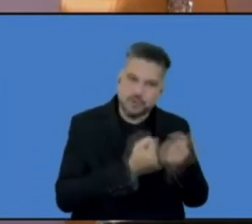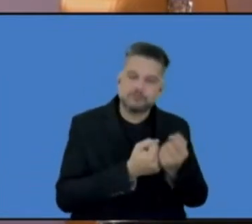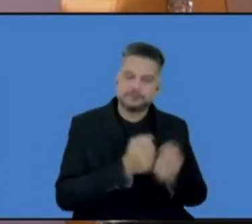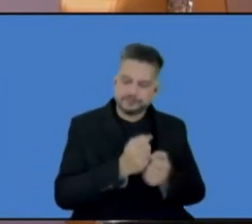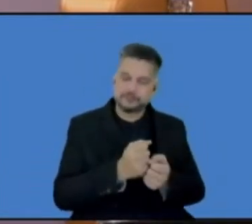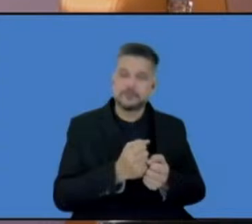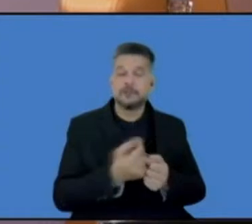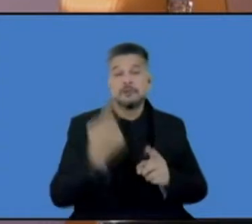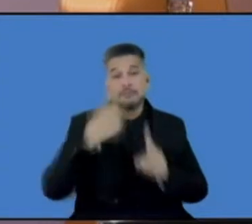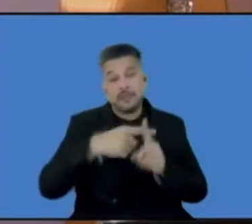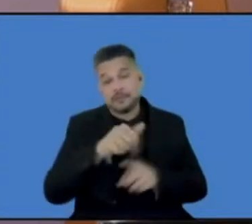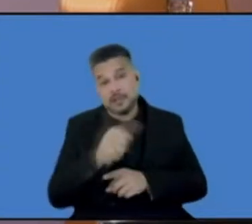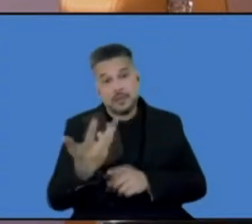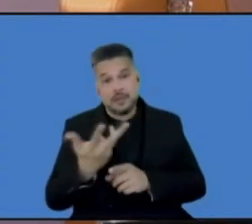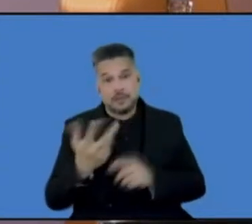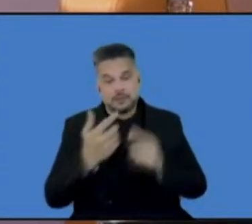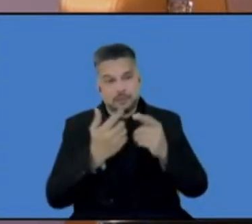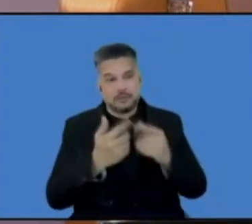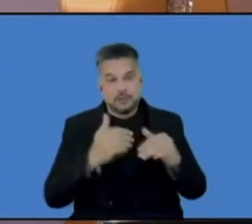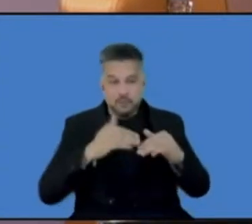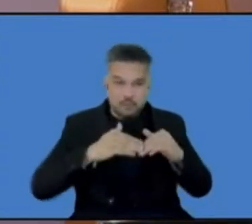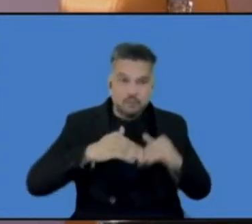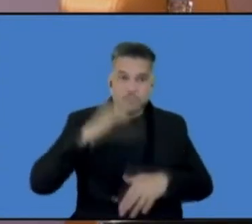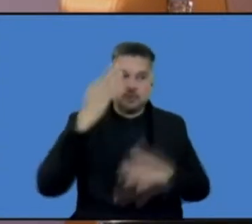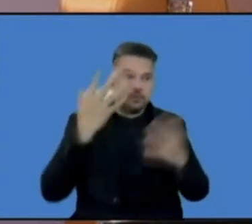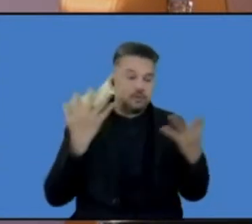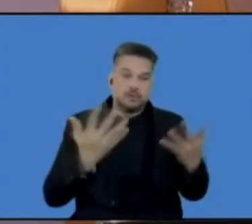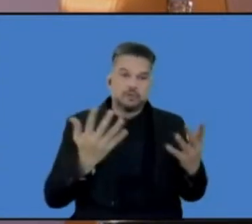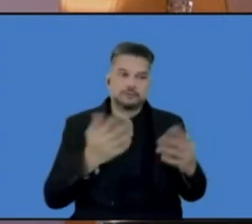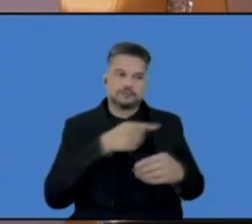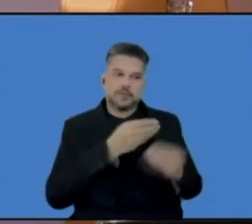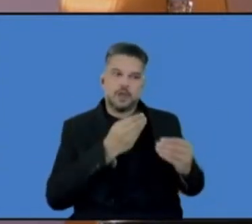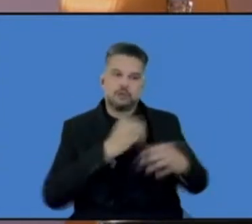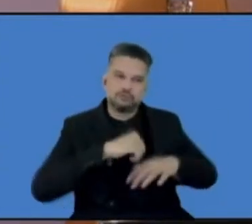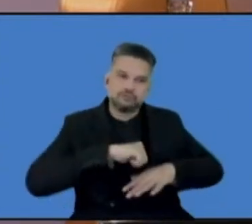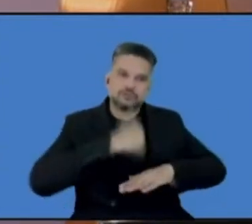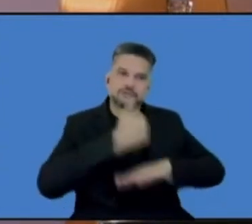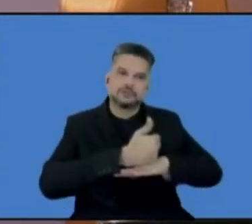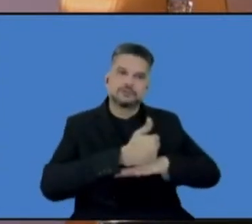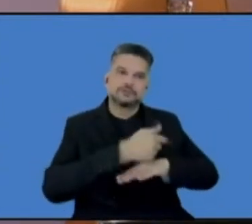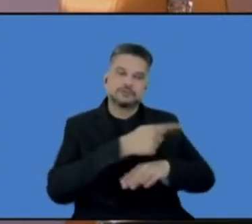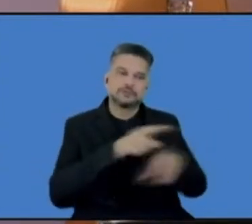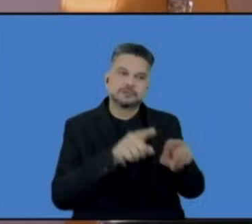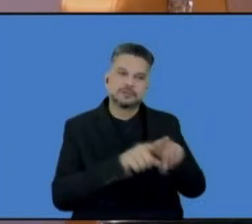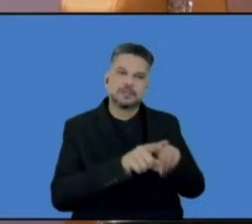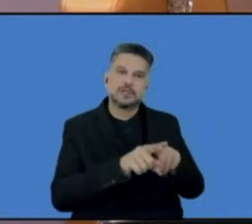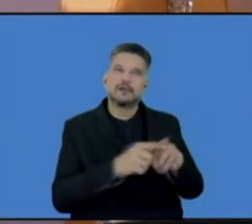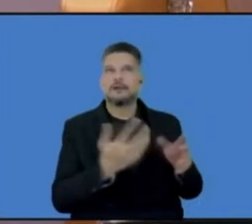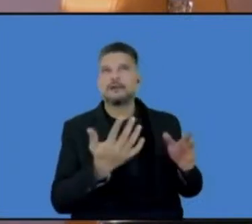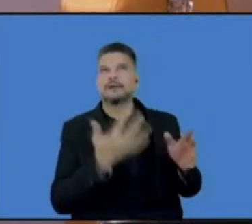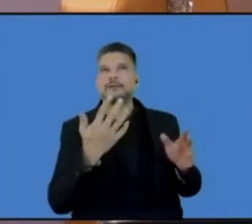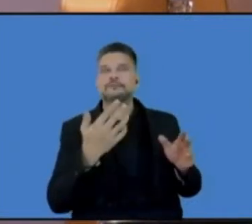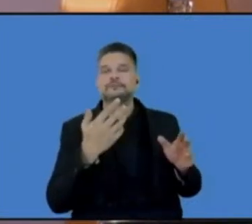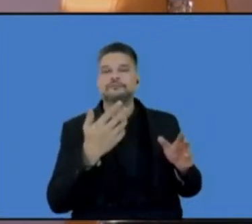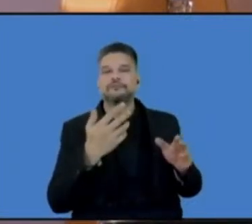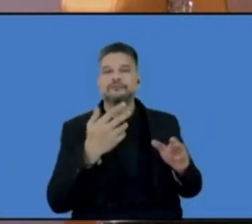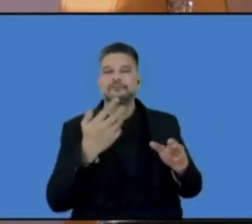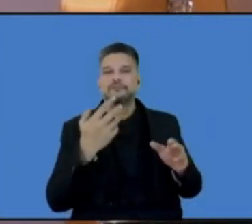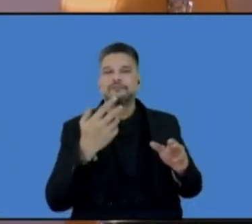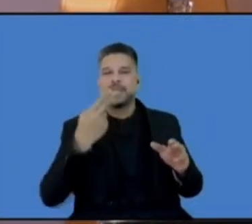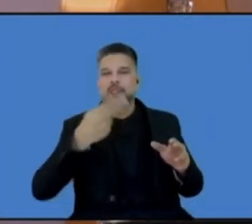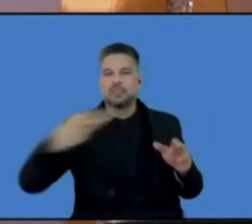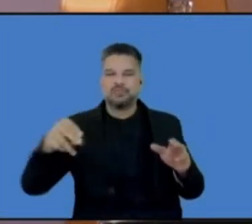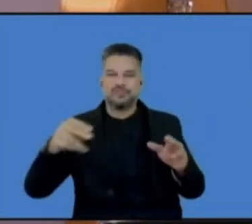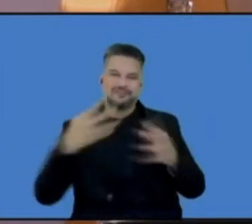is the establishment of Desa Migrant Produktif, or in English, it's a productive